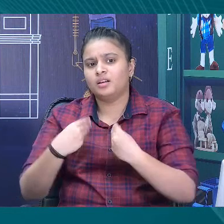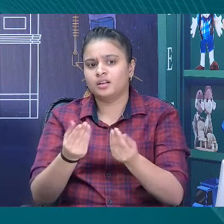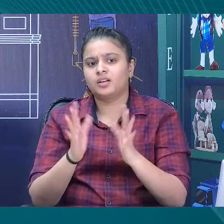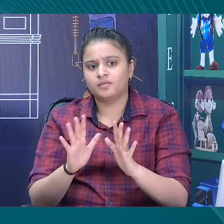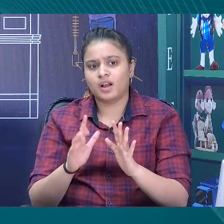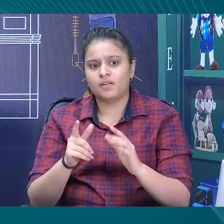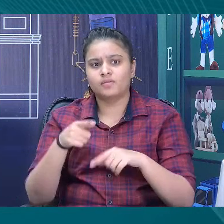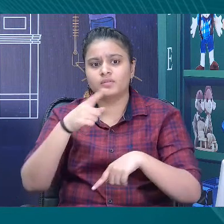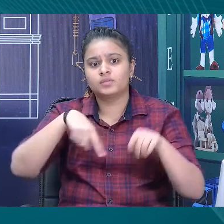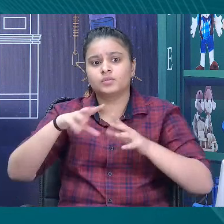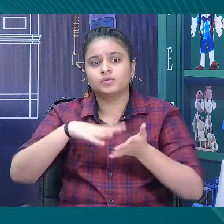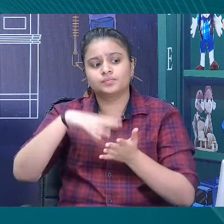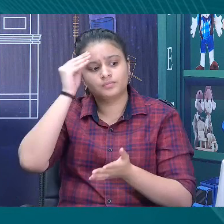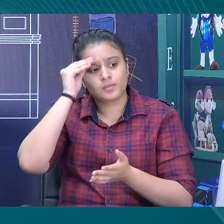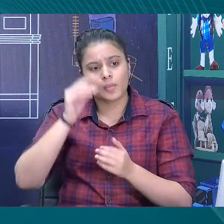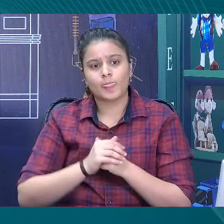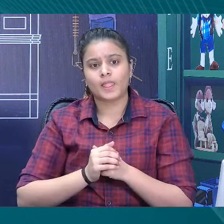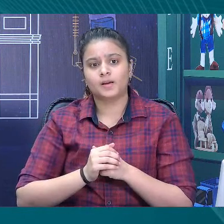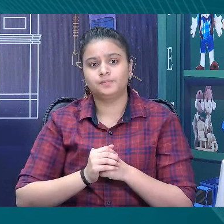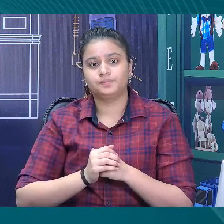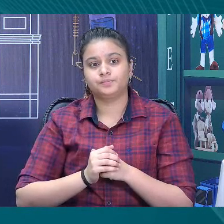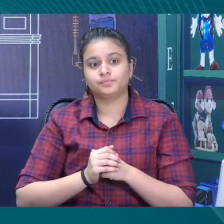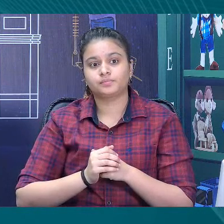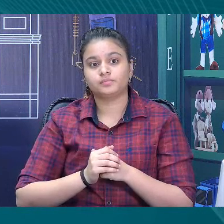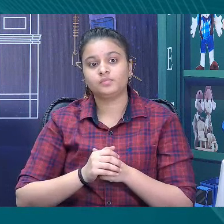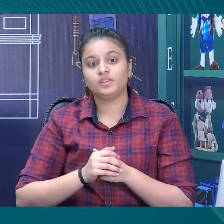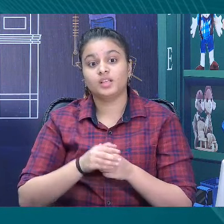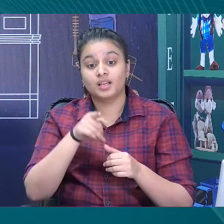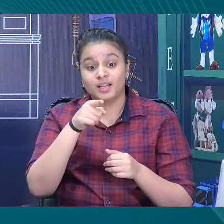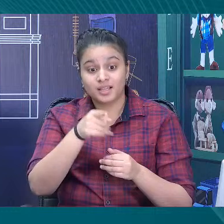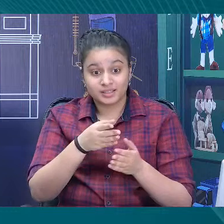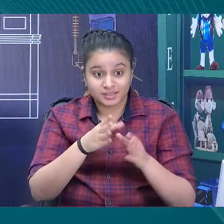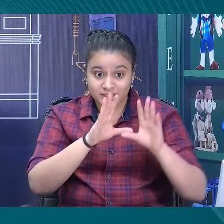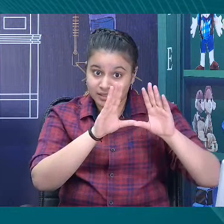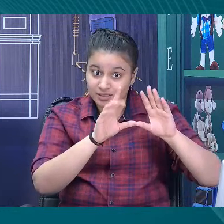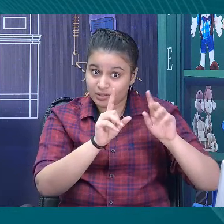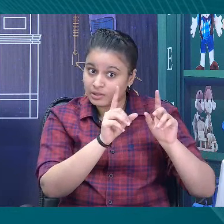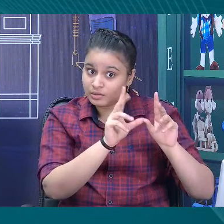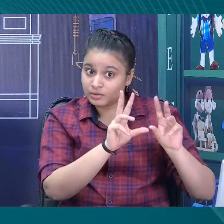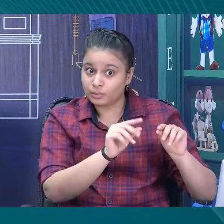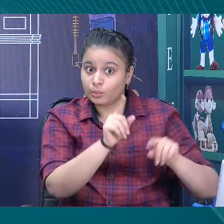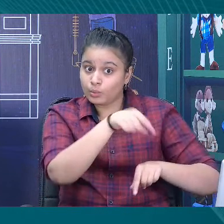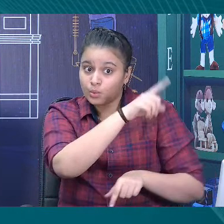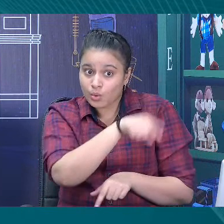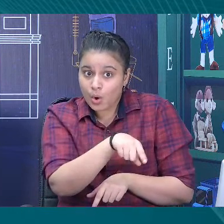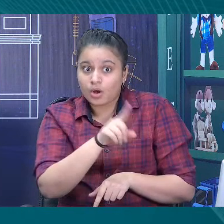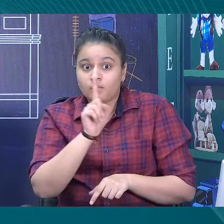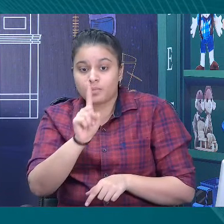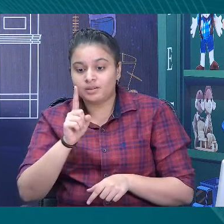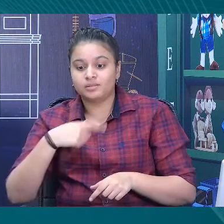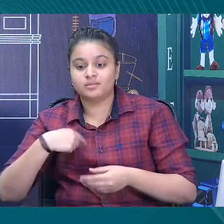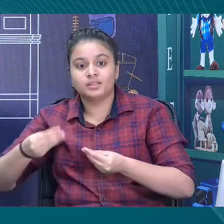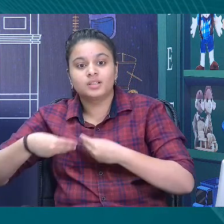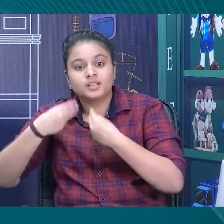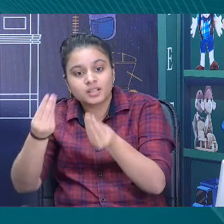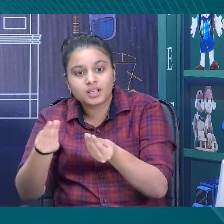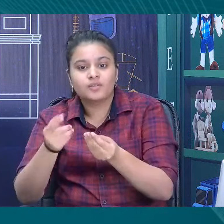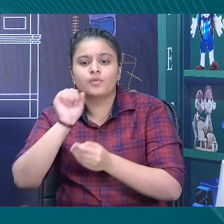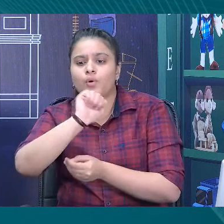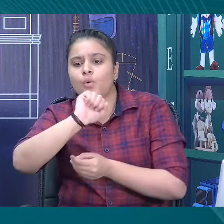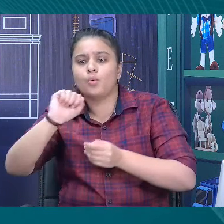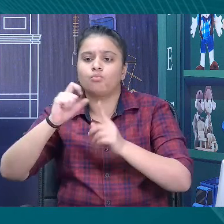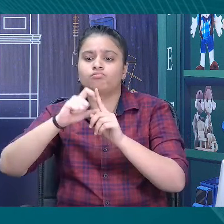to say, okay, you do your mind map and you can take 45 minutes. Yes. Okay, so it can be differentiated like